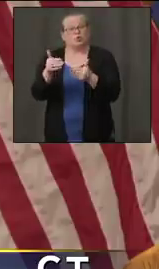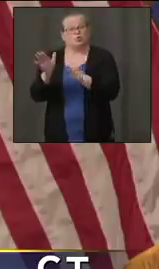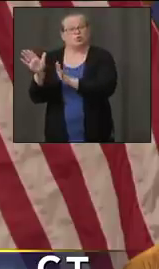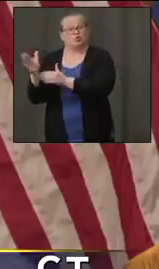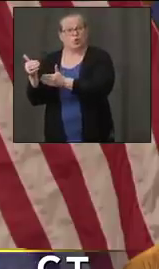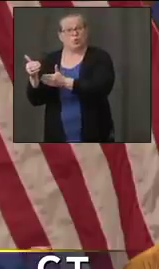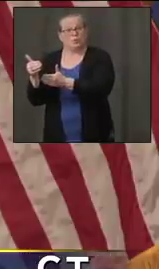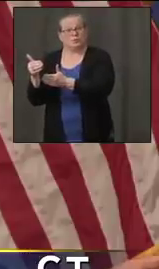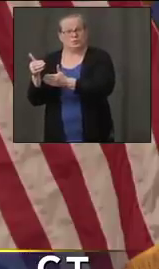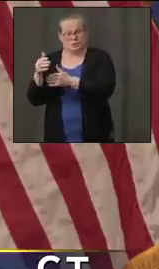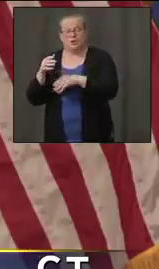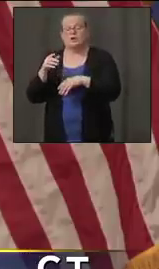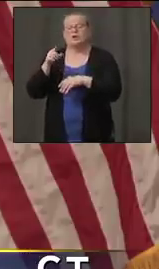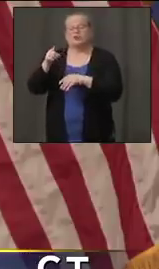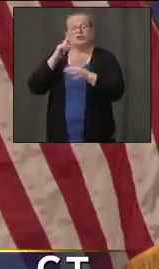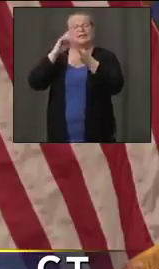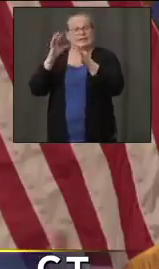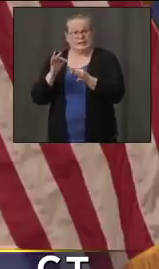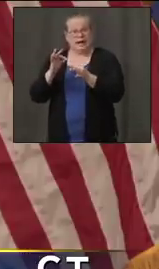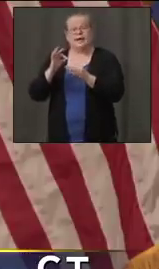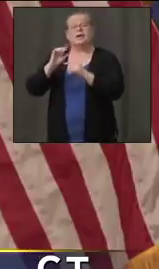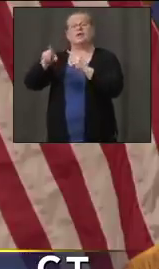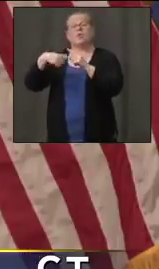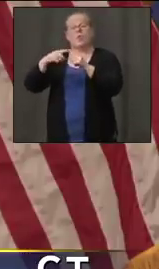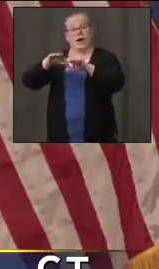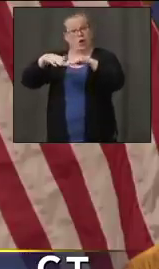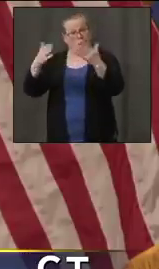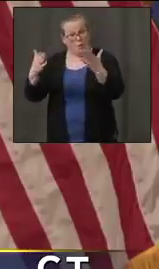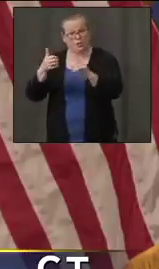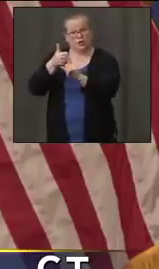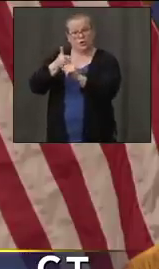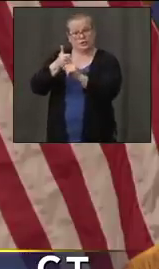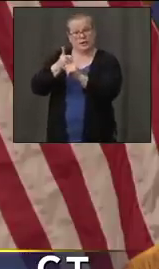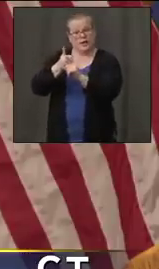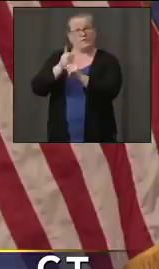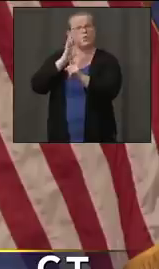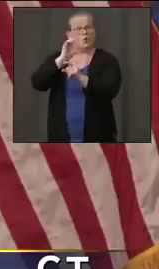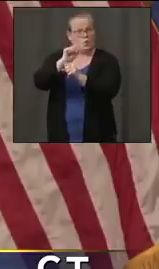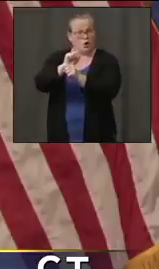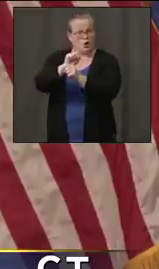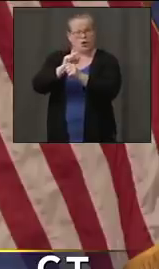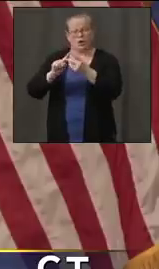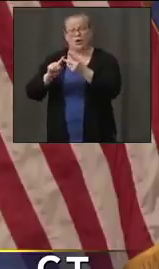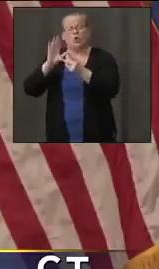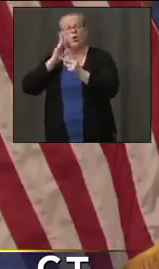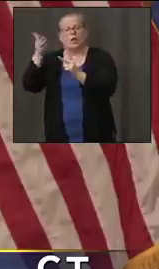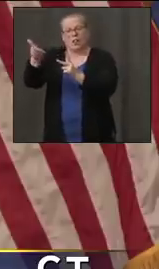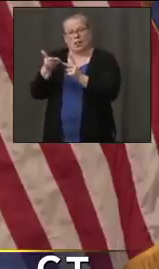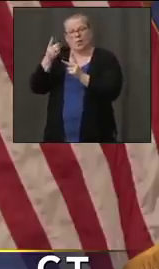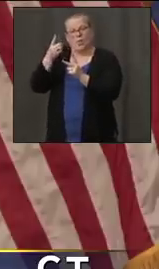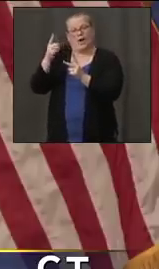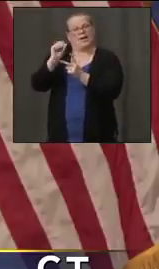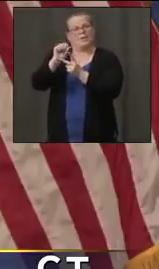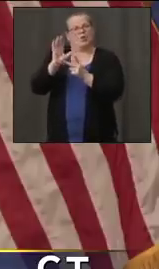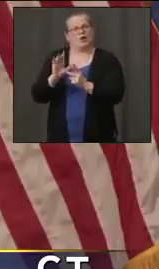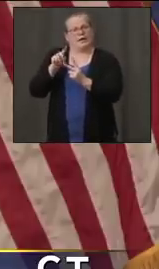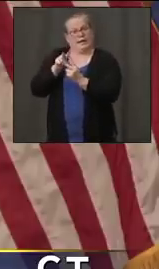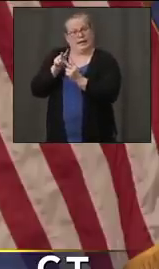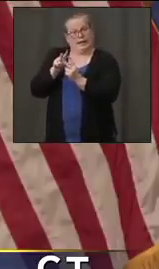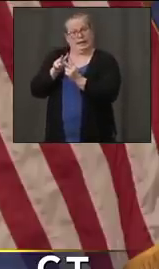1 client in each room. So business owners have already started to very creatively think